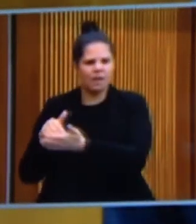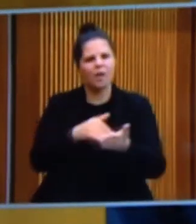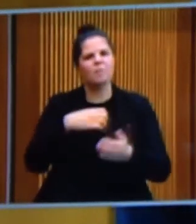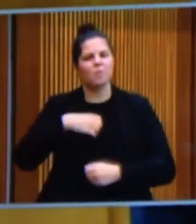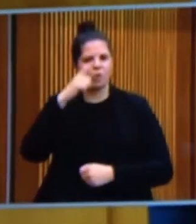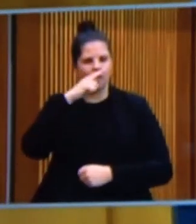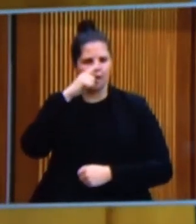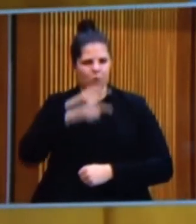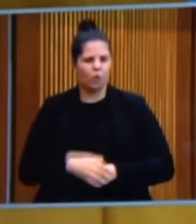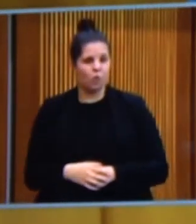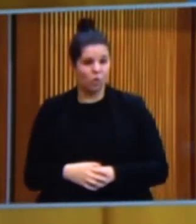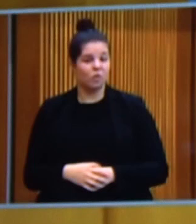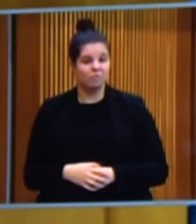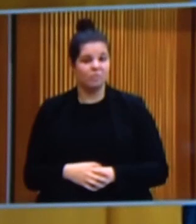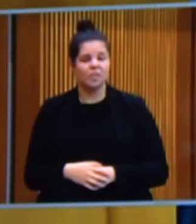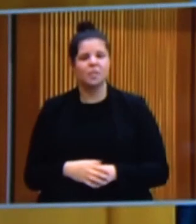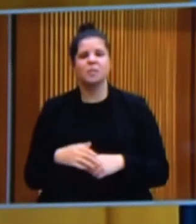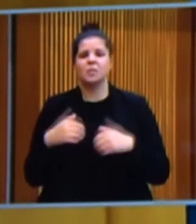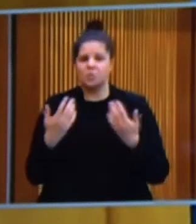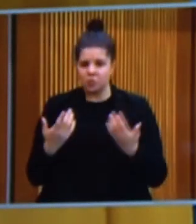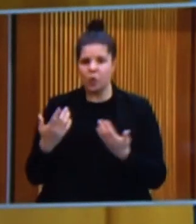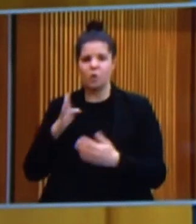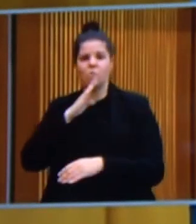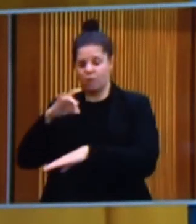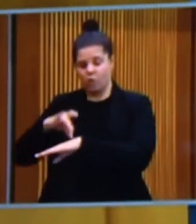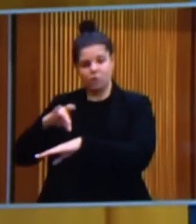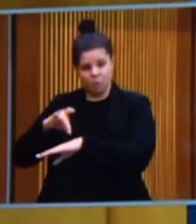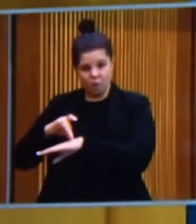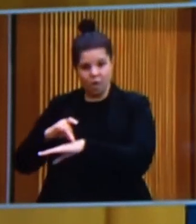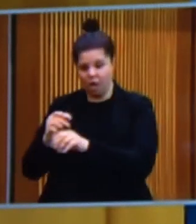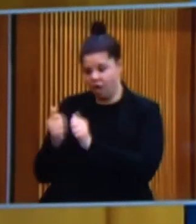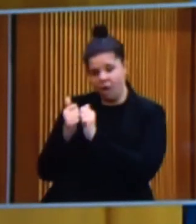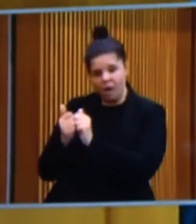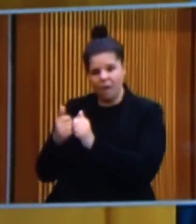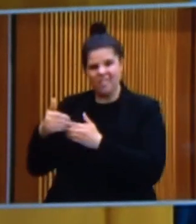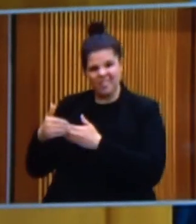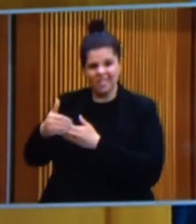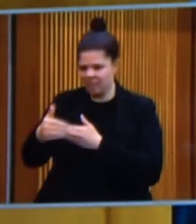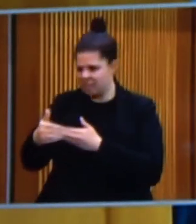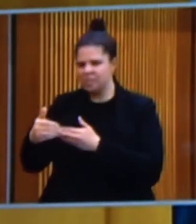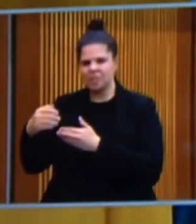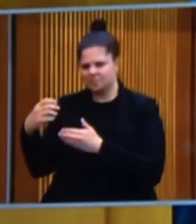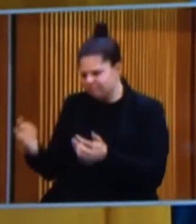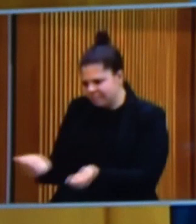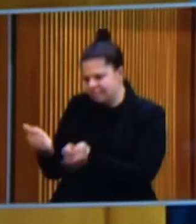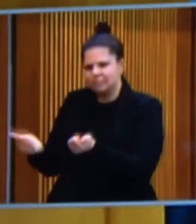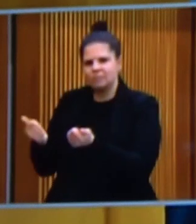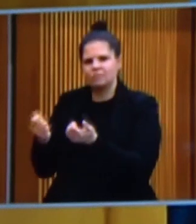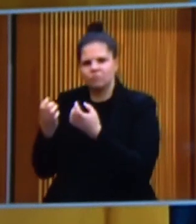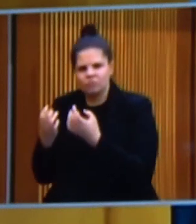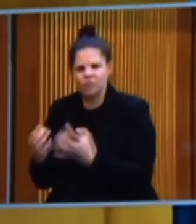in return for the viability of the private hospital sector throughout the course of the